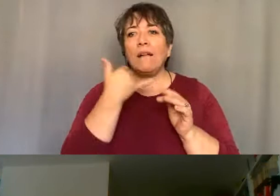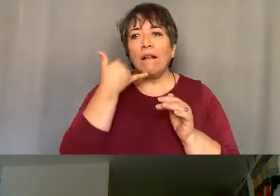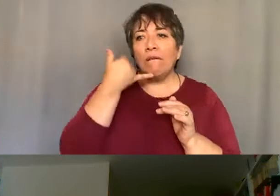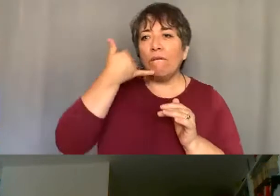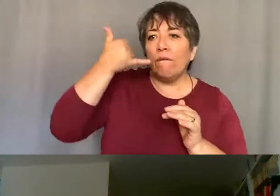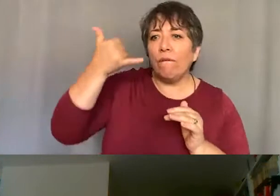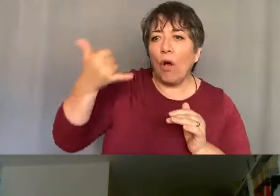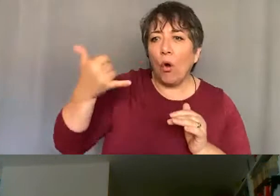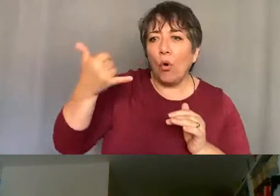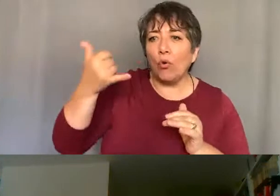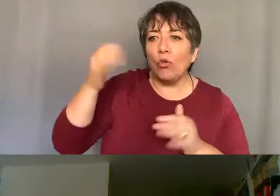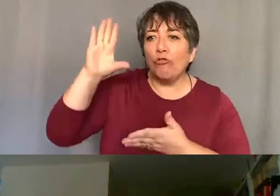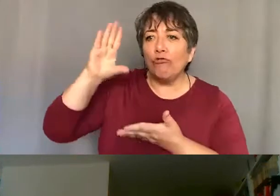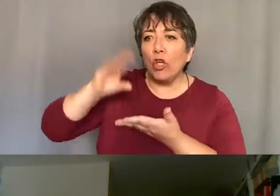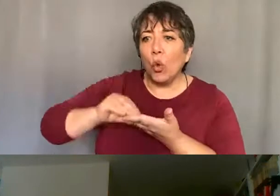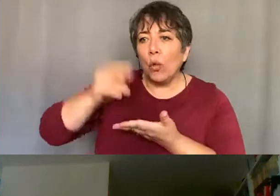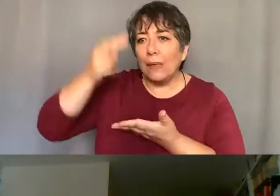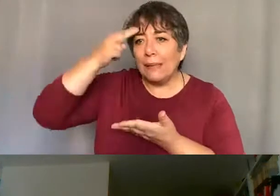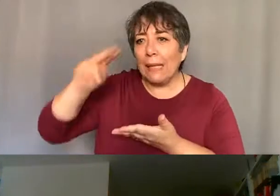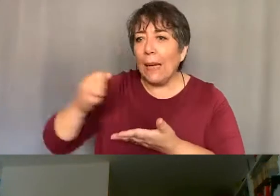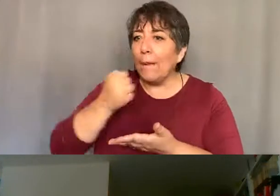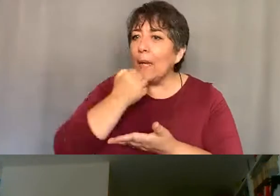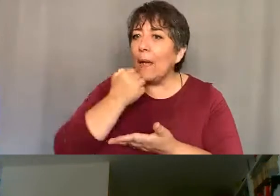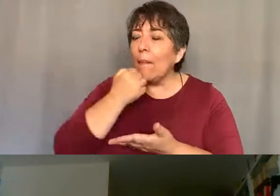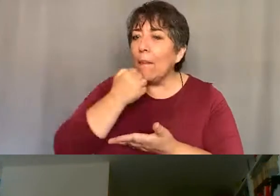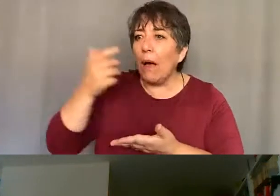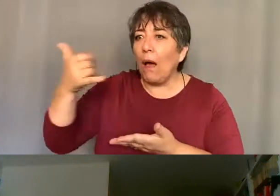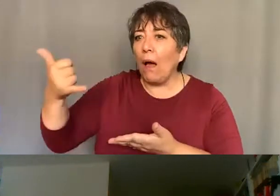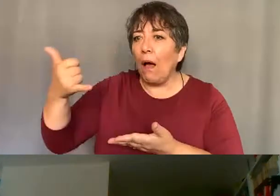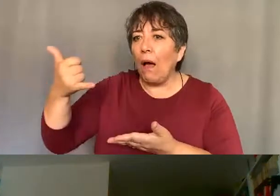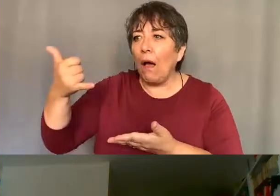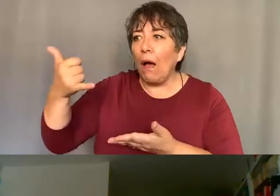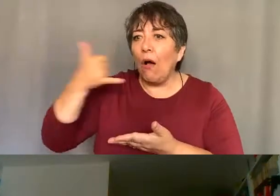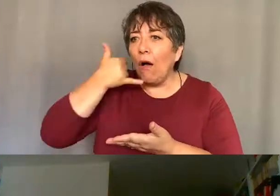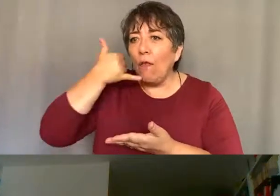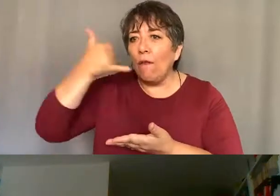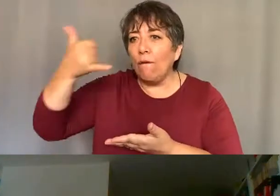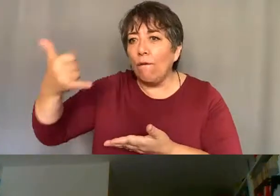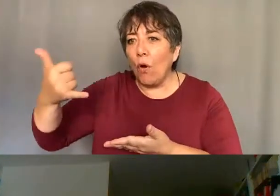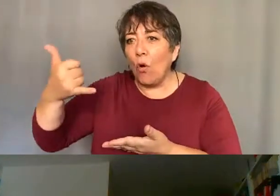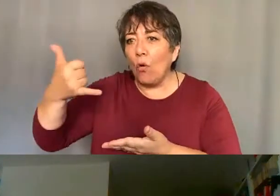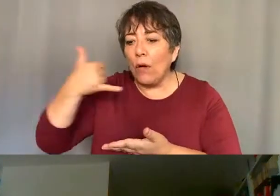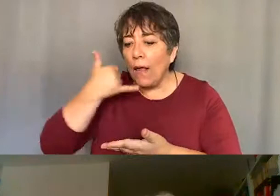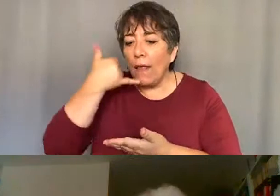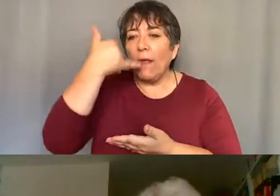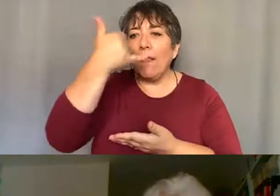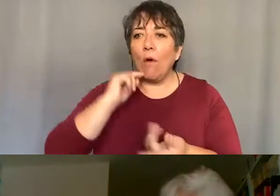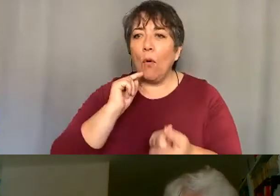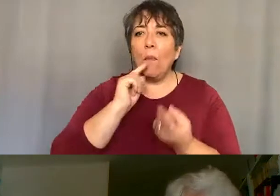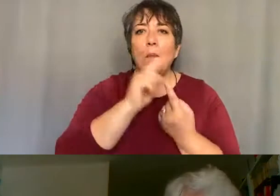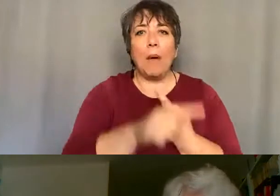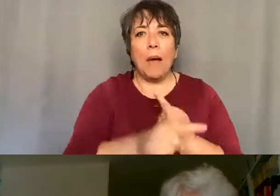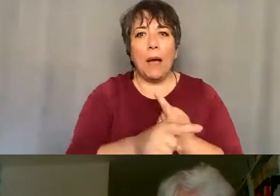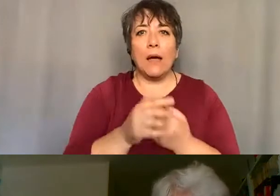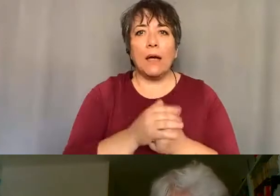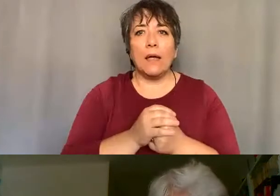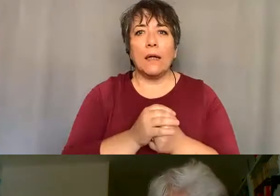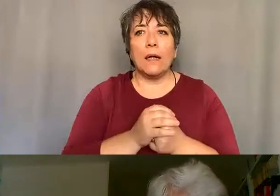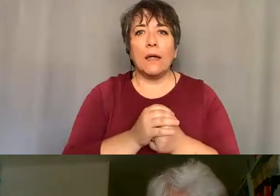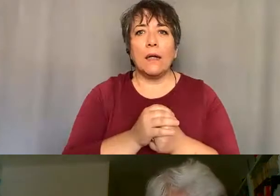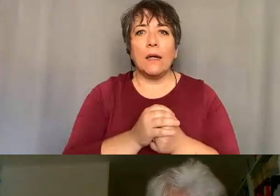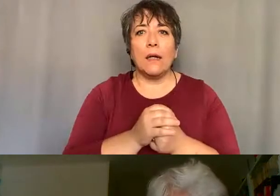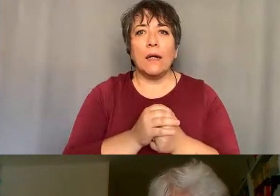system is busy. That would then, using this option, would highlight to the operator that it may take more than 3 callbacks as they